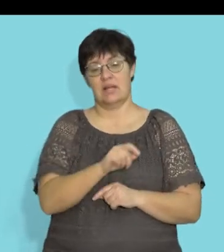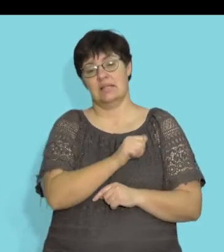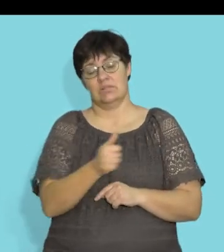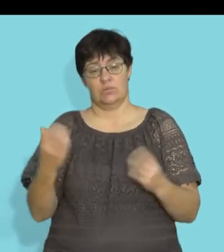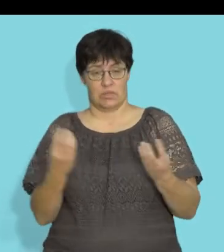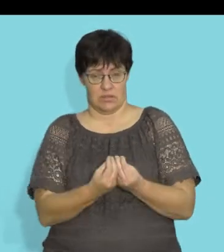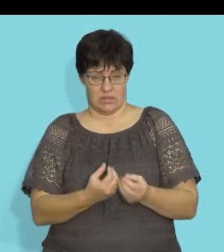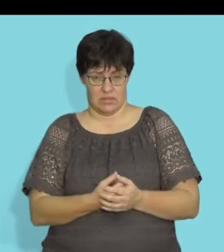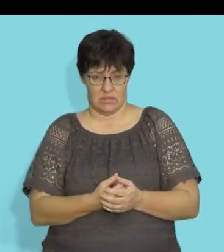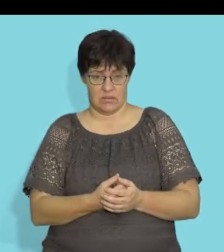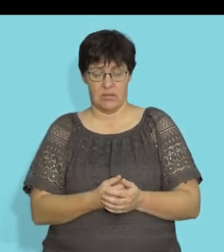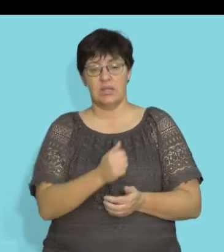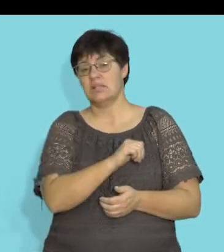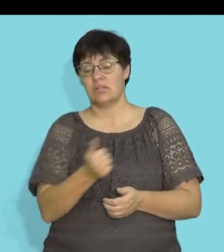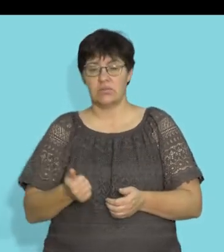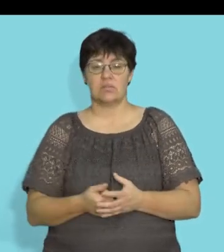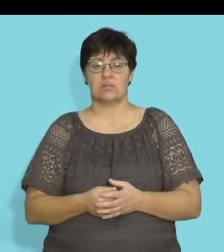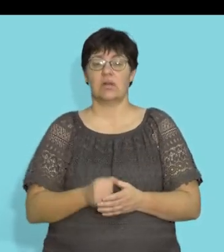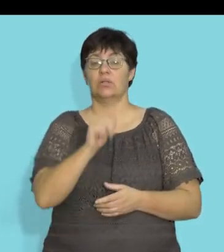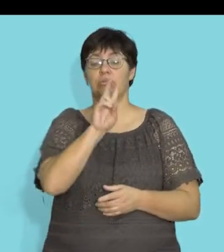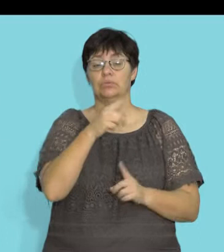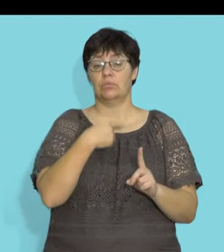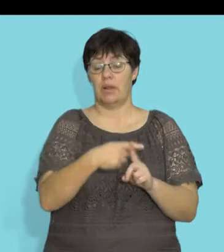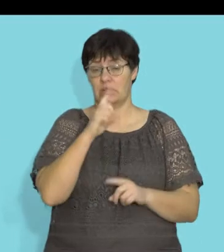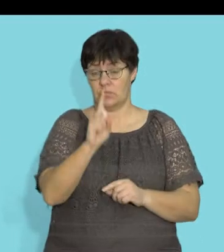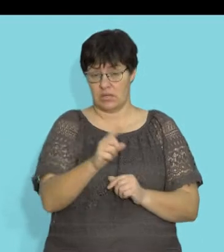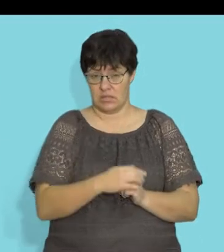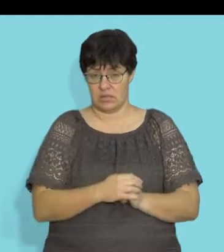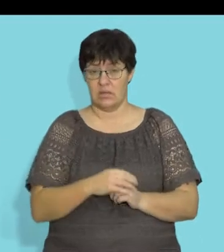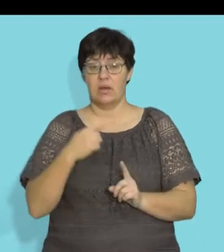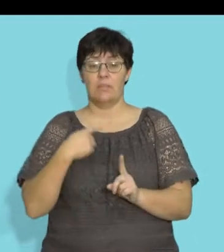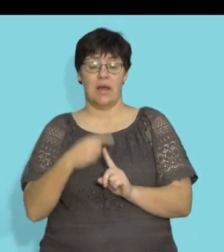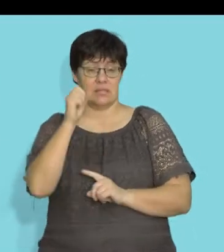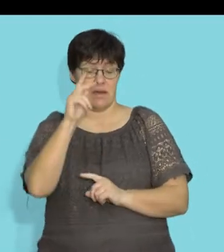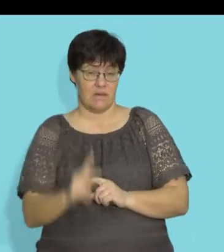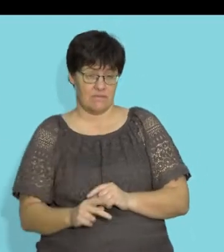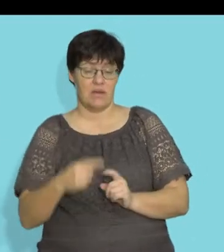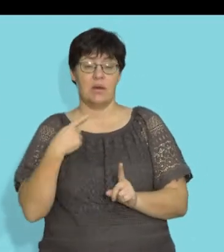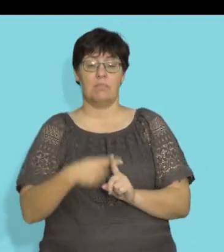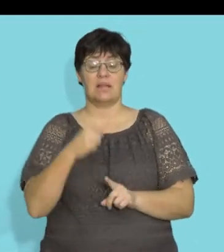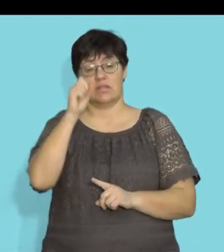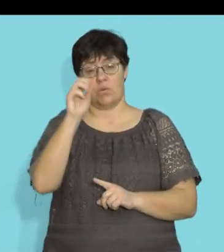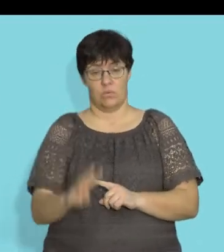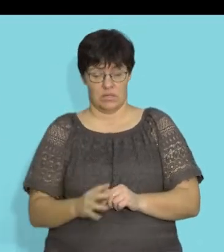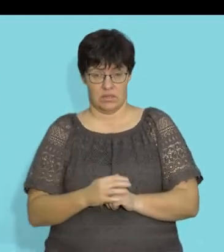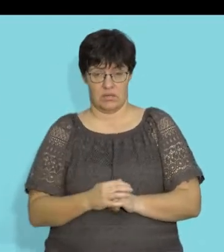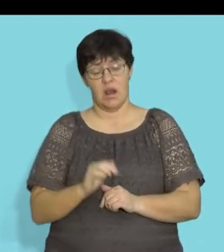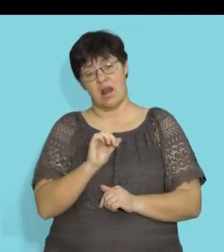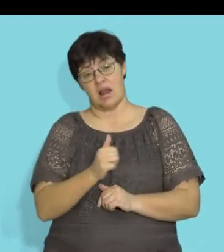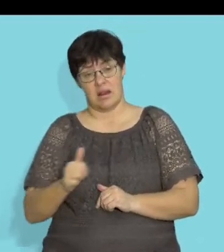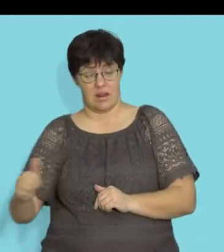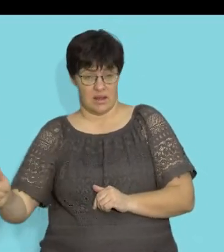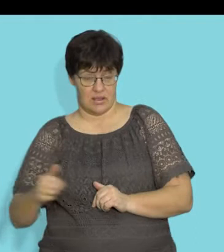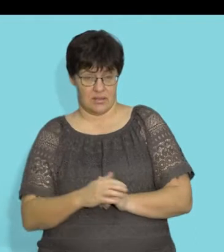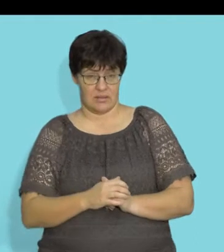sequence together. So the series will be 2 plus 1 plus a half plus a quarter